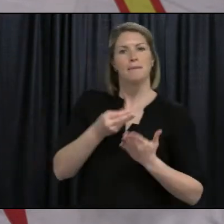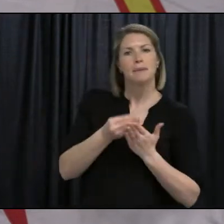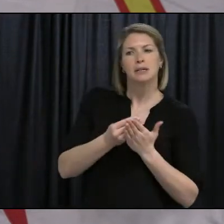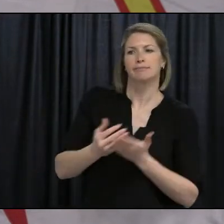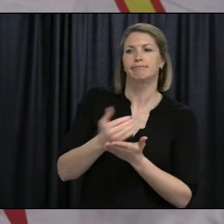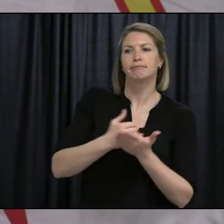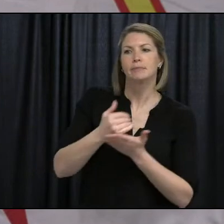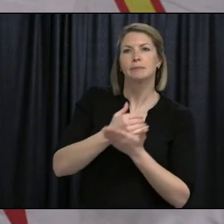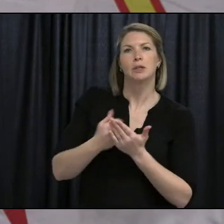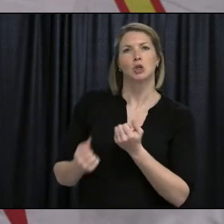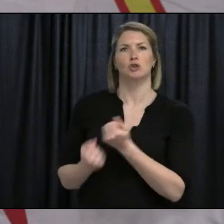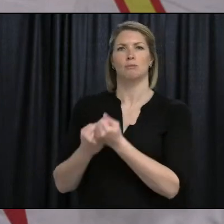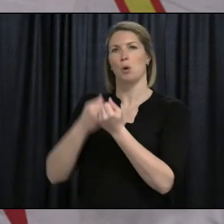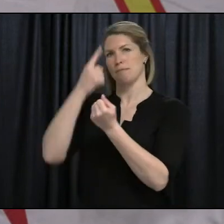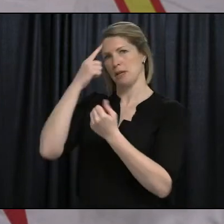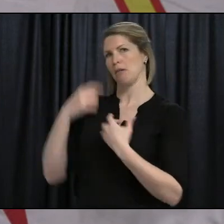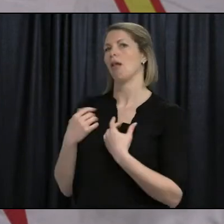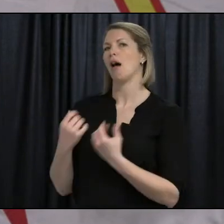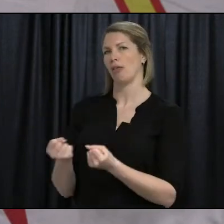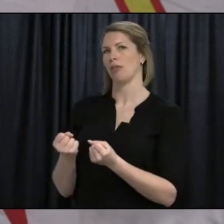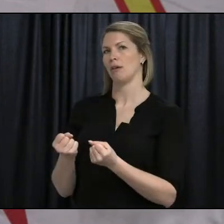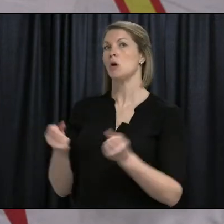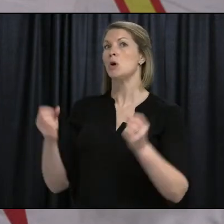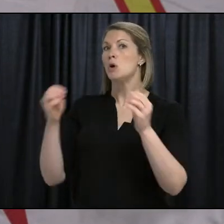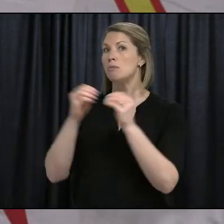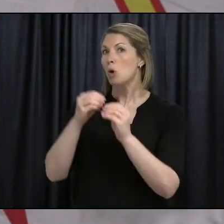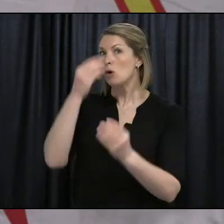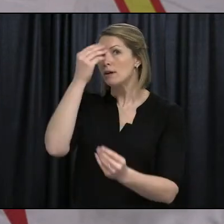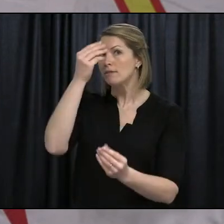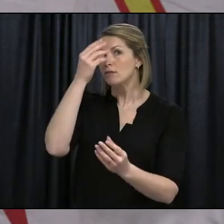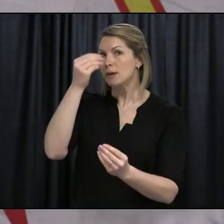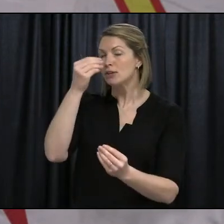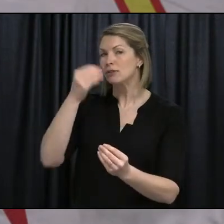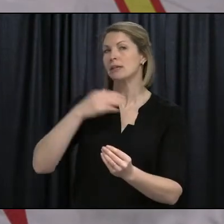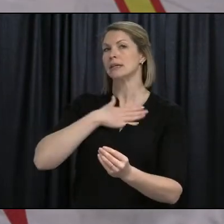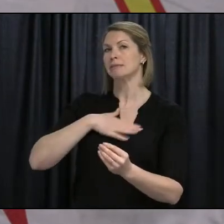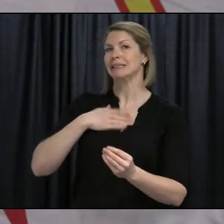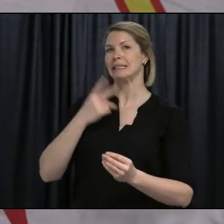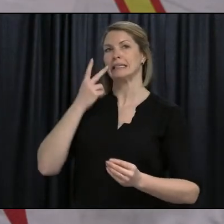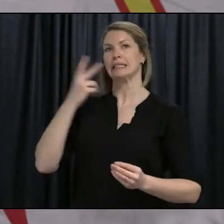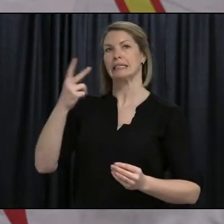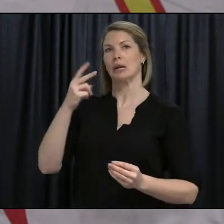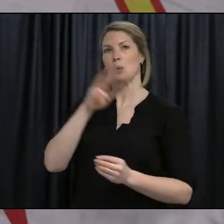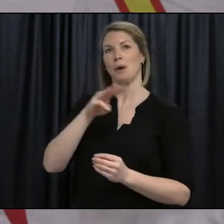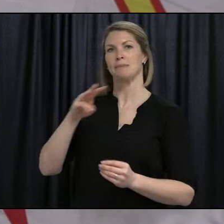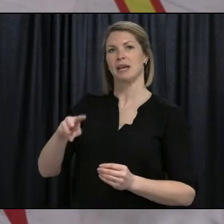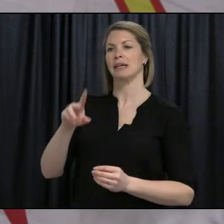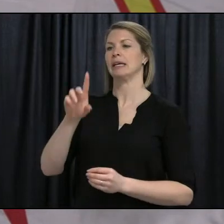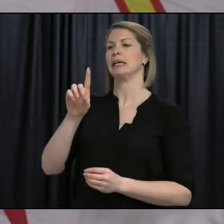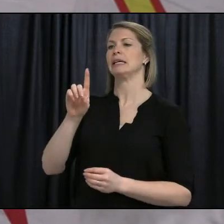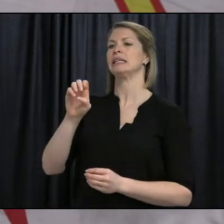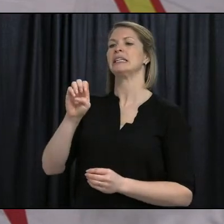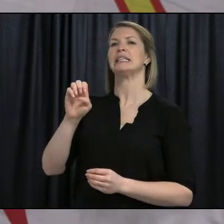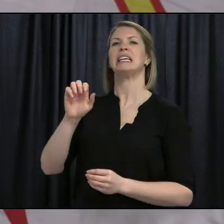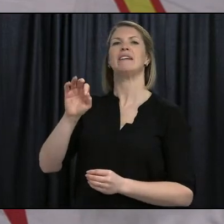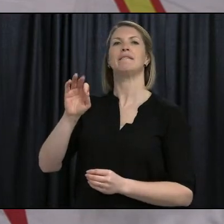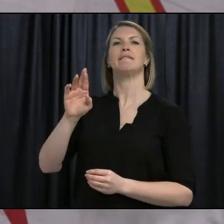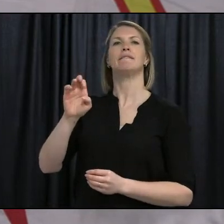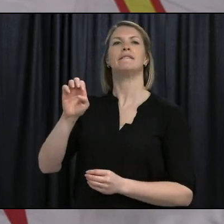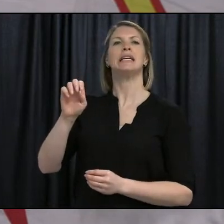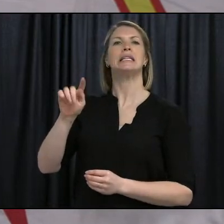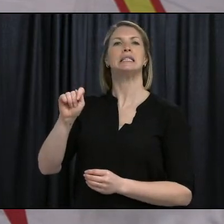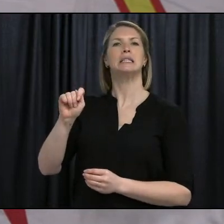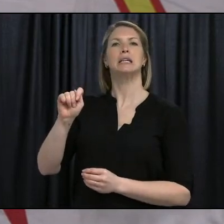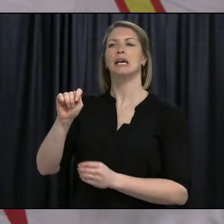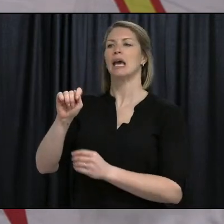programs and services. For more information, please visit defeatdepression.ca. Finally, to everyone in our Muslim